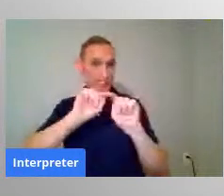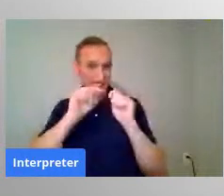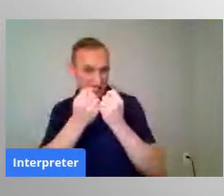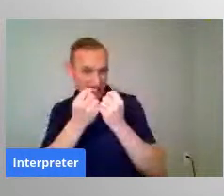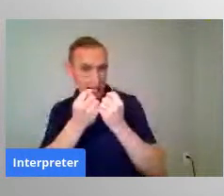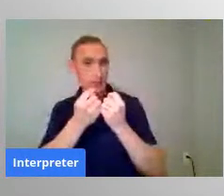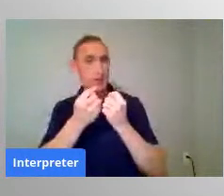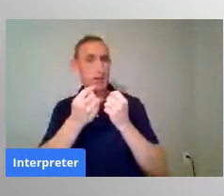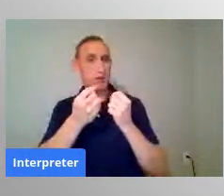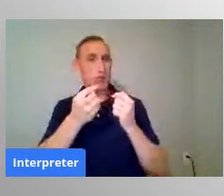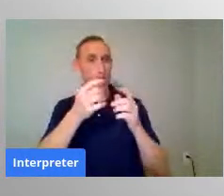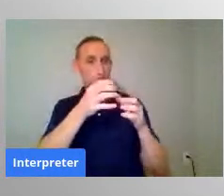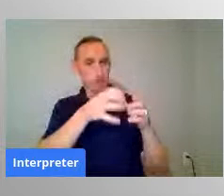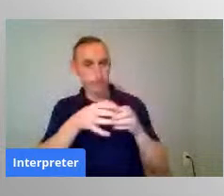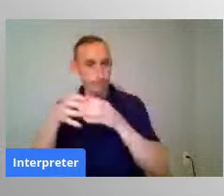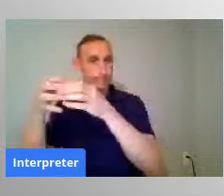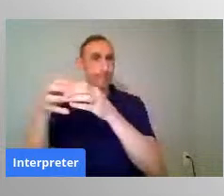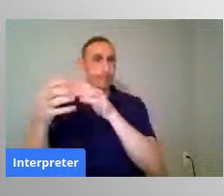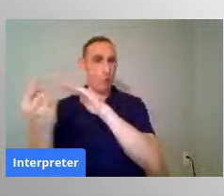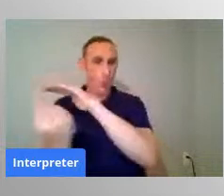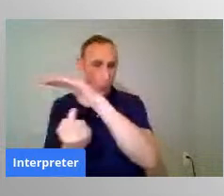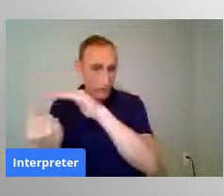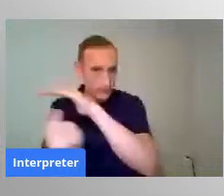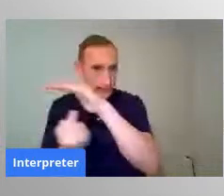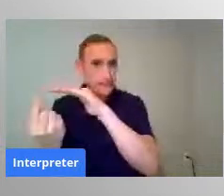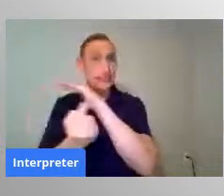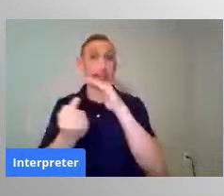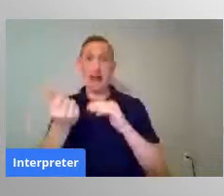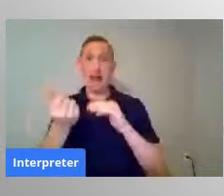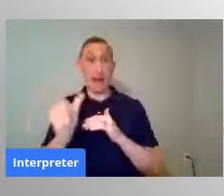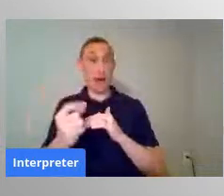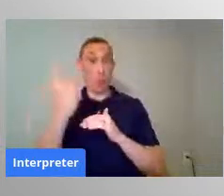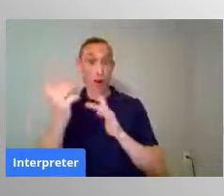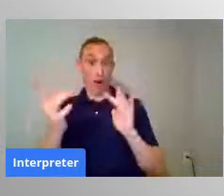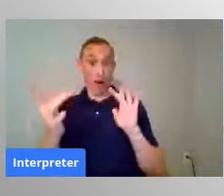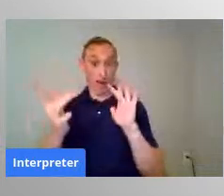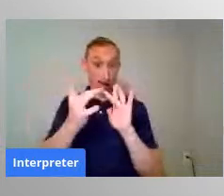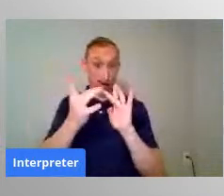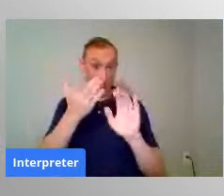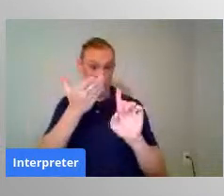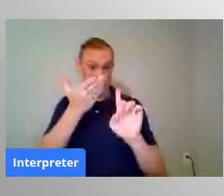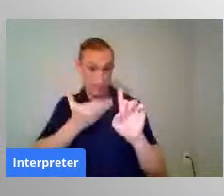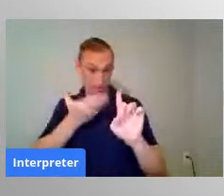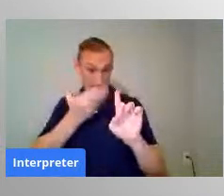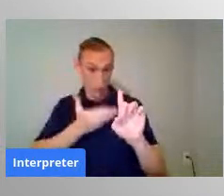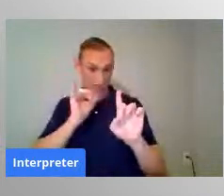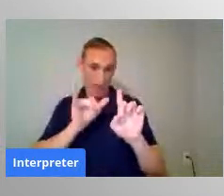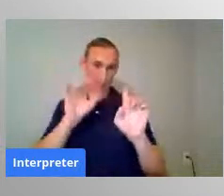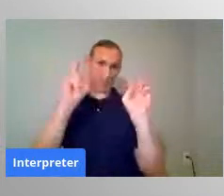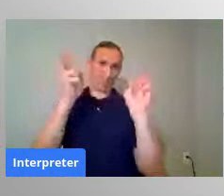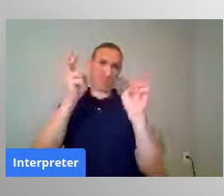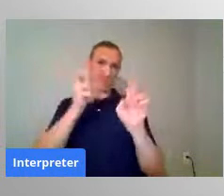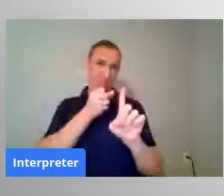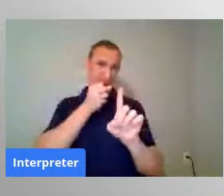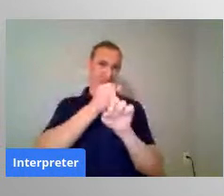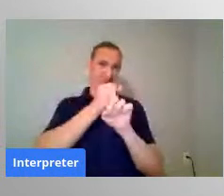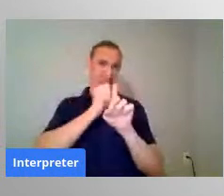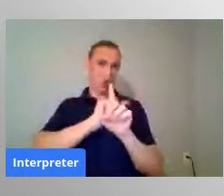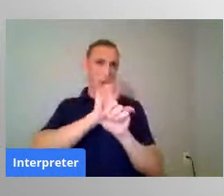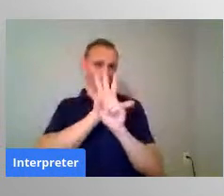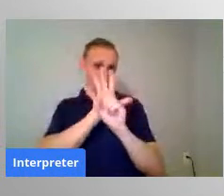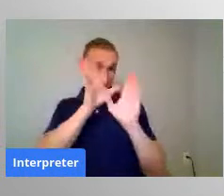has contact with them is notified. And then in terms of